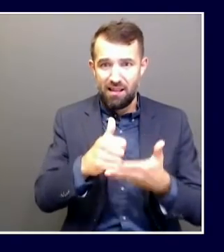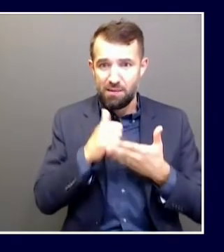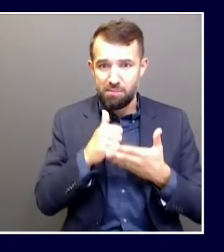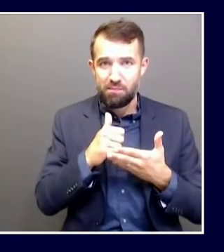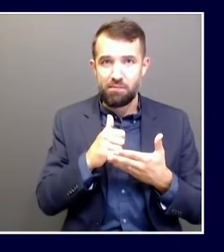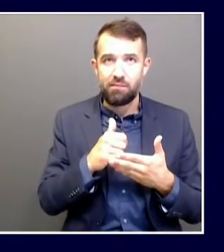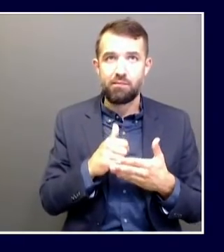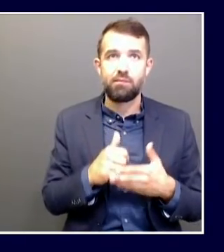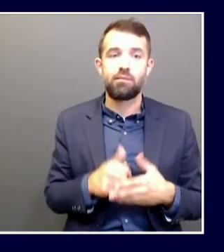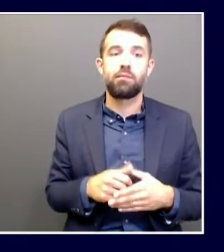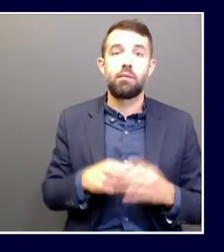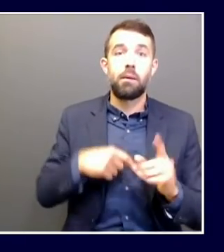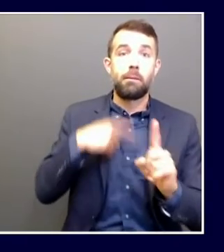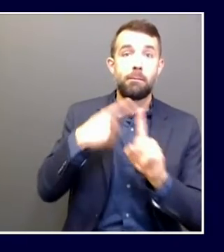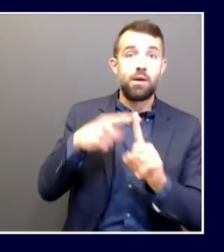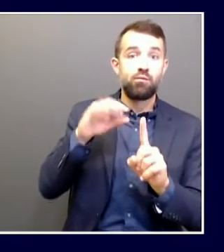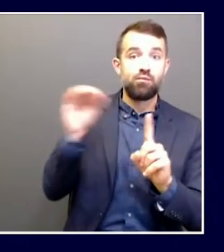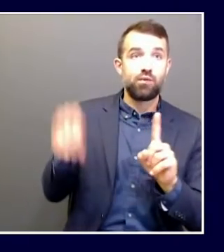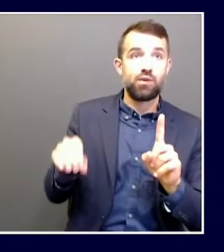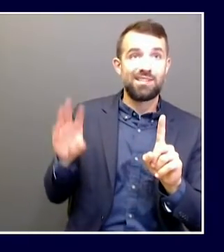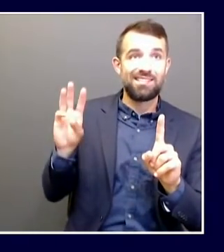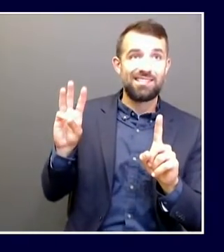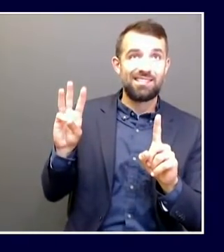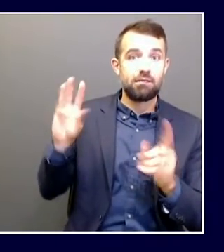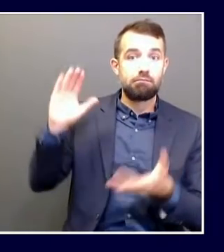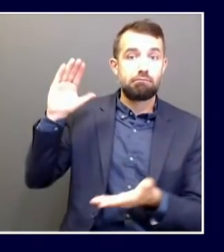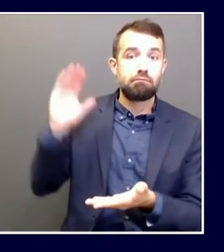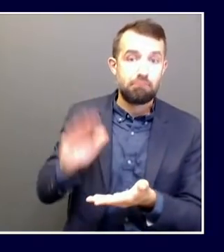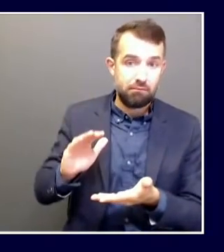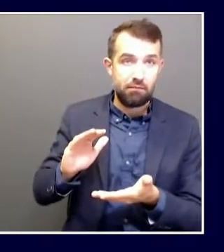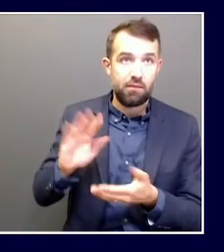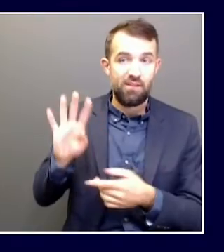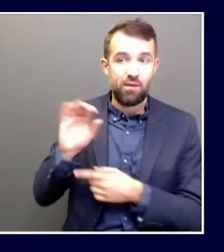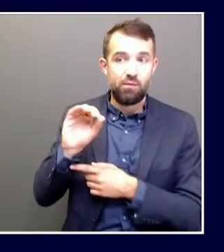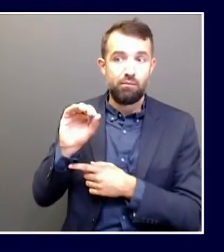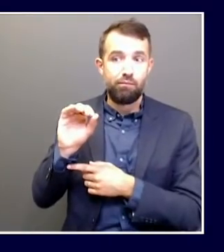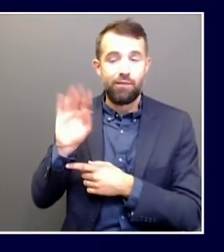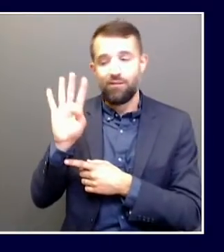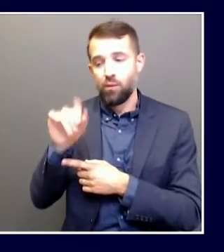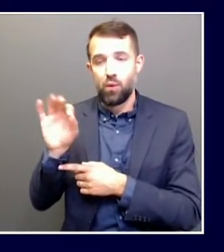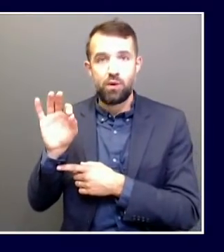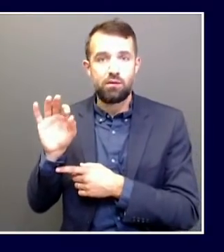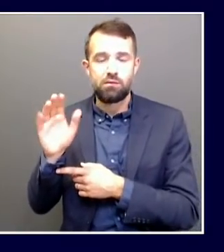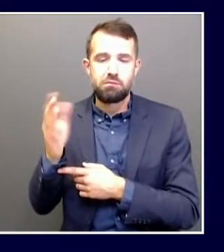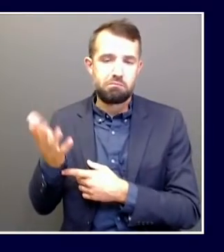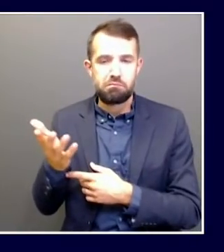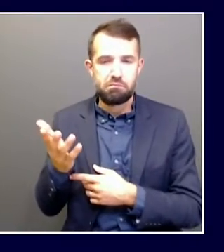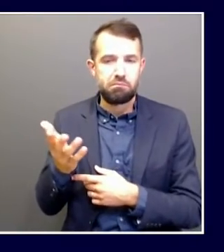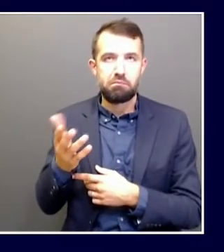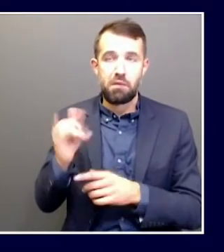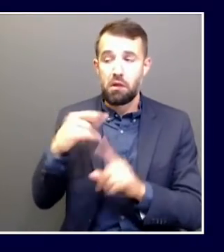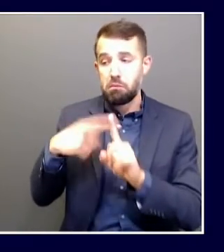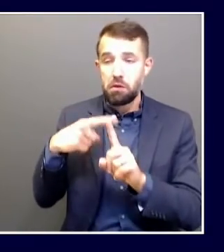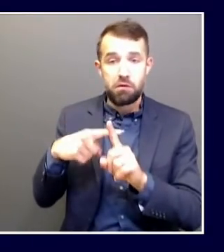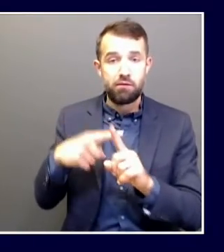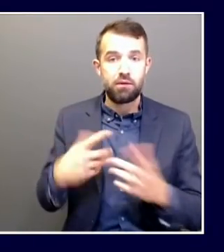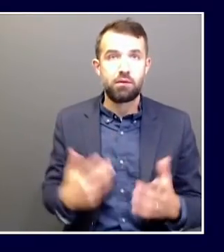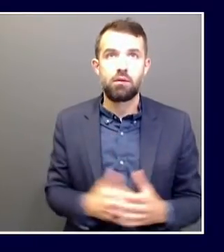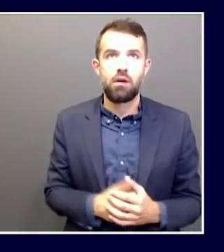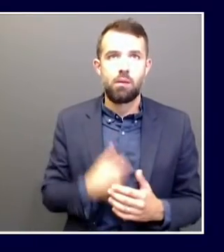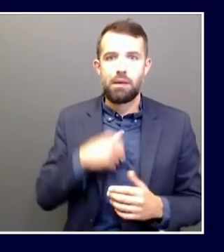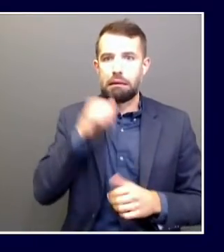6% to 4.6% is also a positive sign. And as a non-scientist, when I look